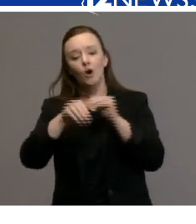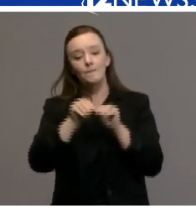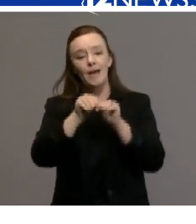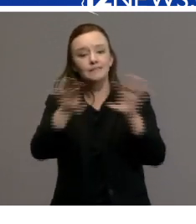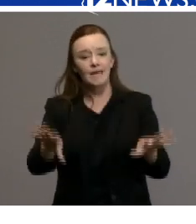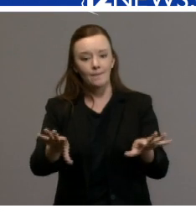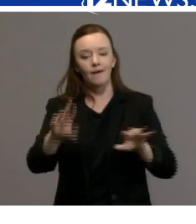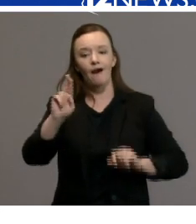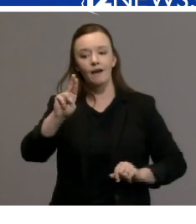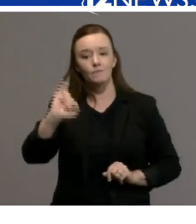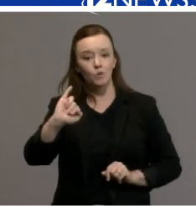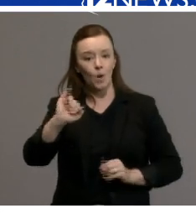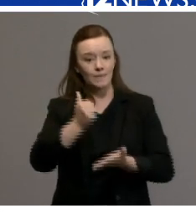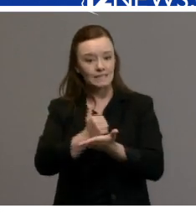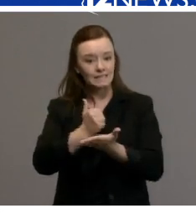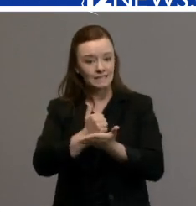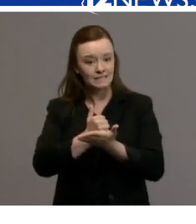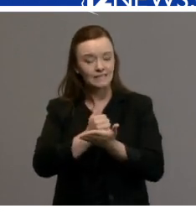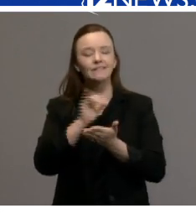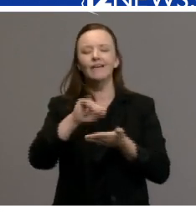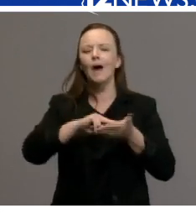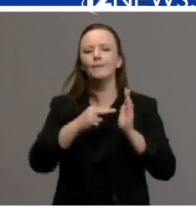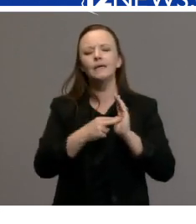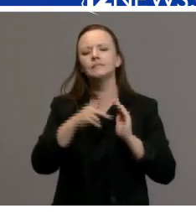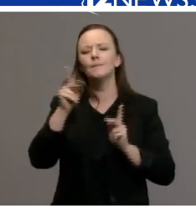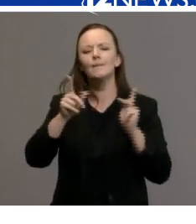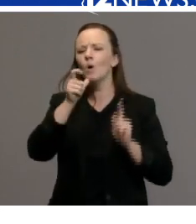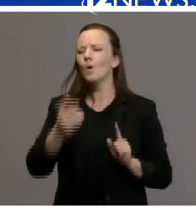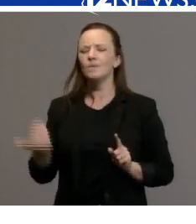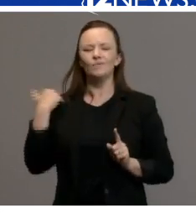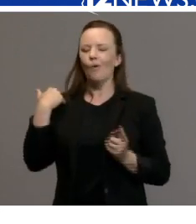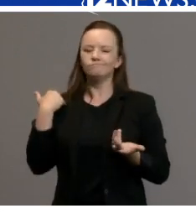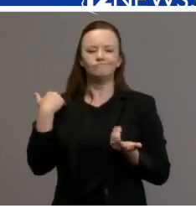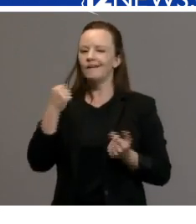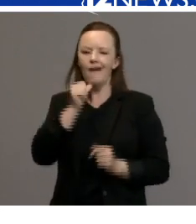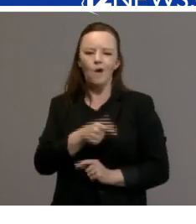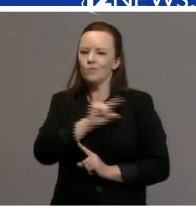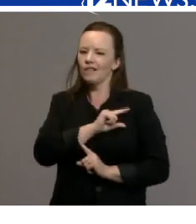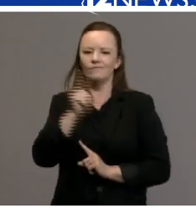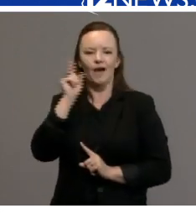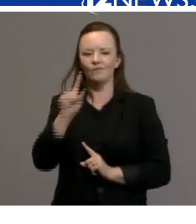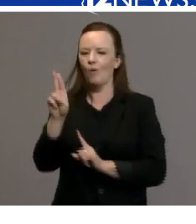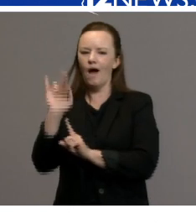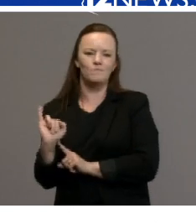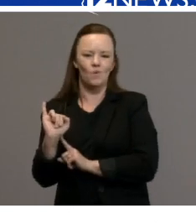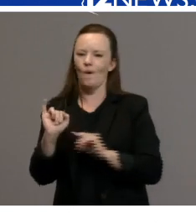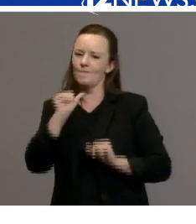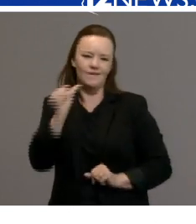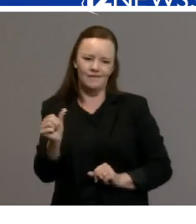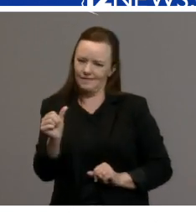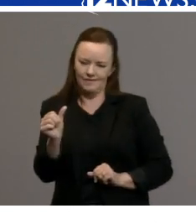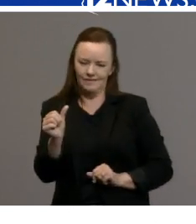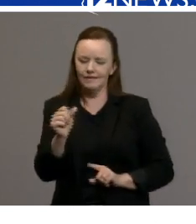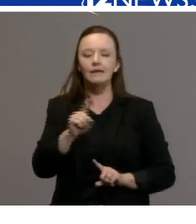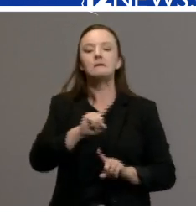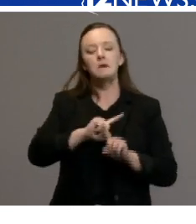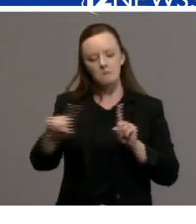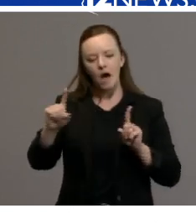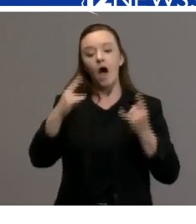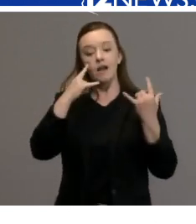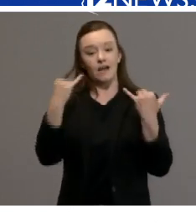that in the past would not have been covered in a situation like this. Over